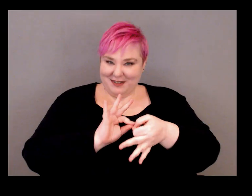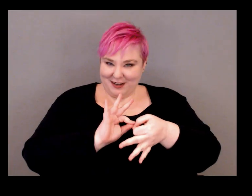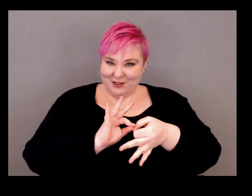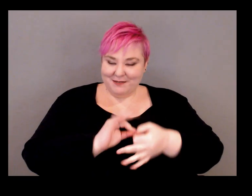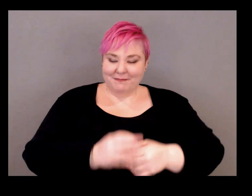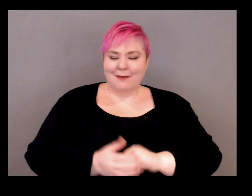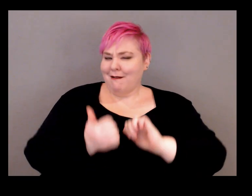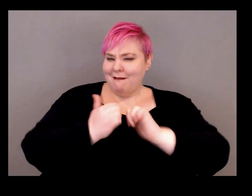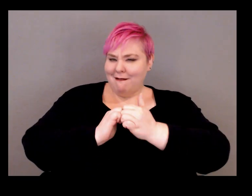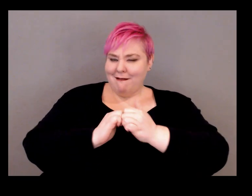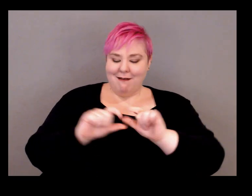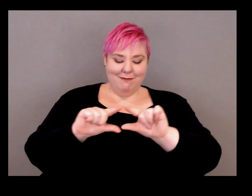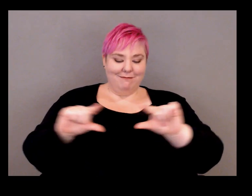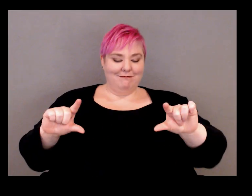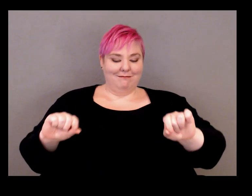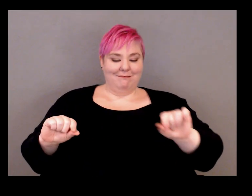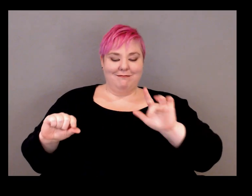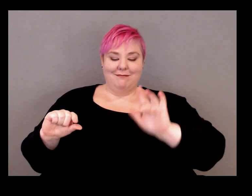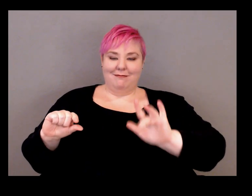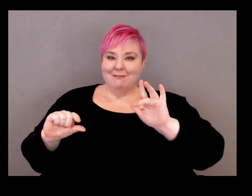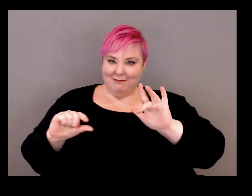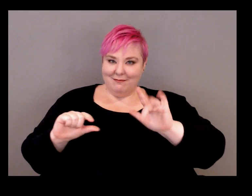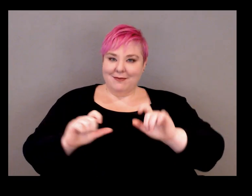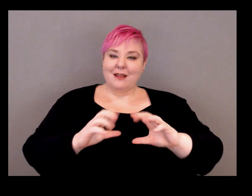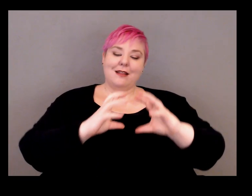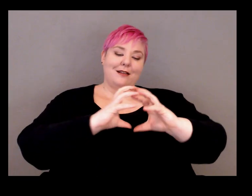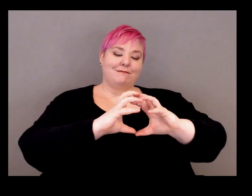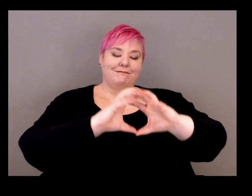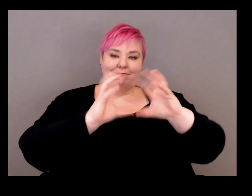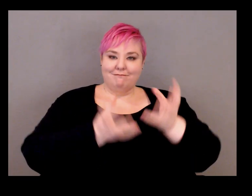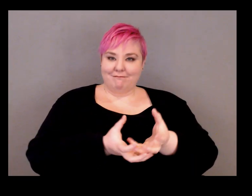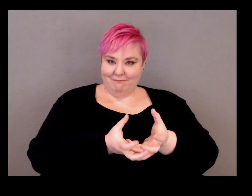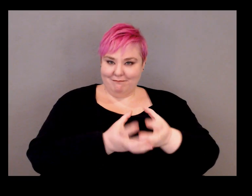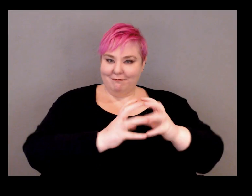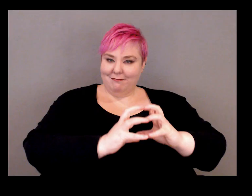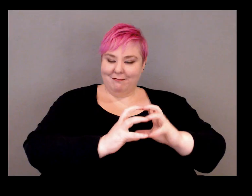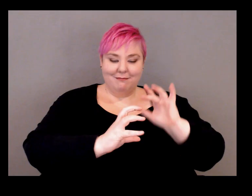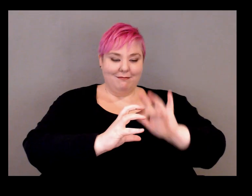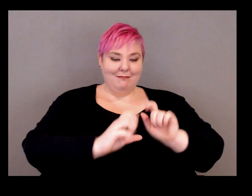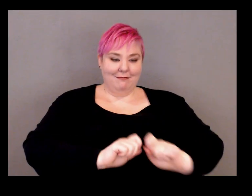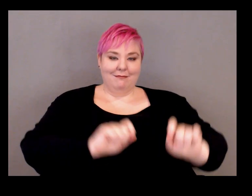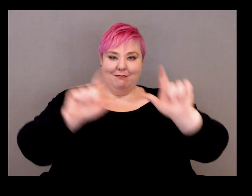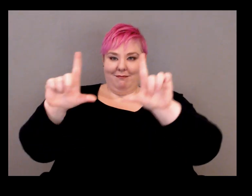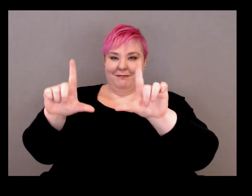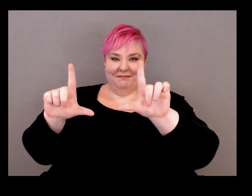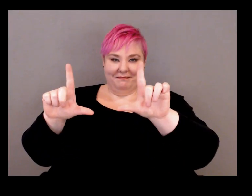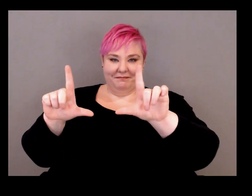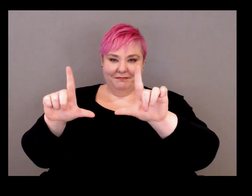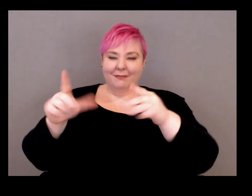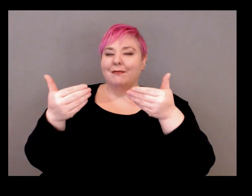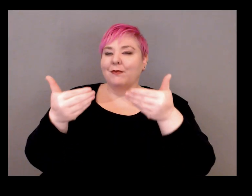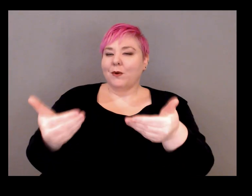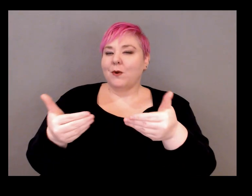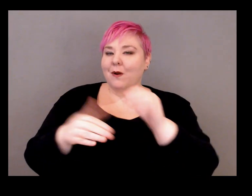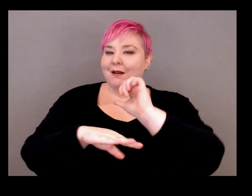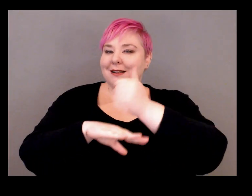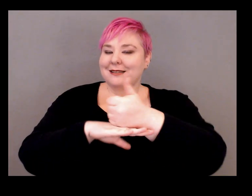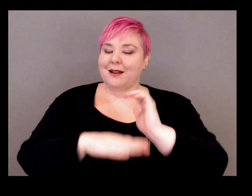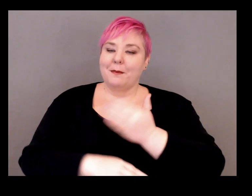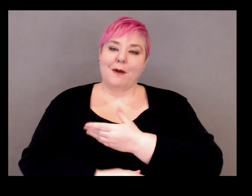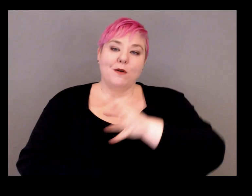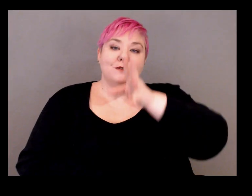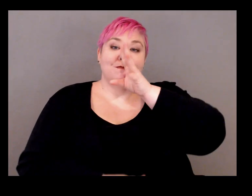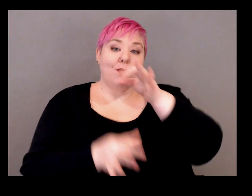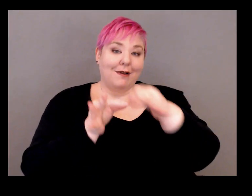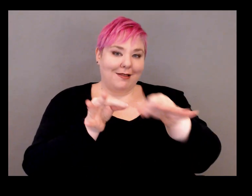feature. Simply click the interpretation icon in your Zoom toolbar, and a dialog box should appear. Let's go ahead and set up